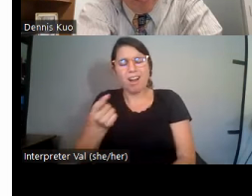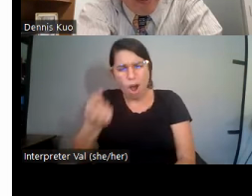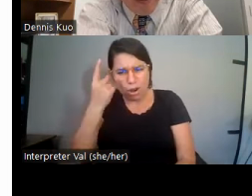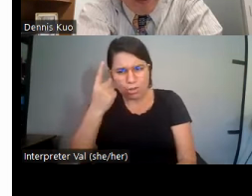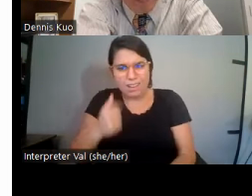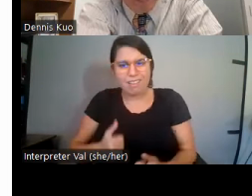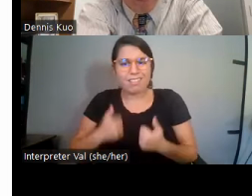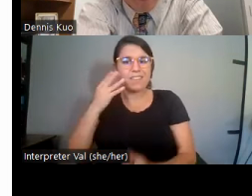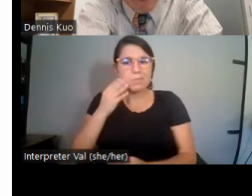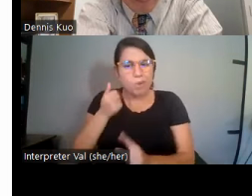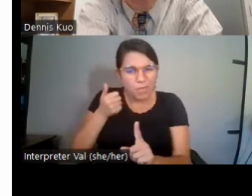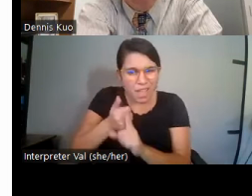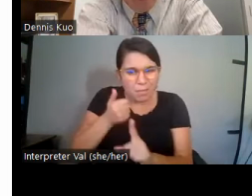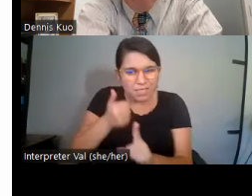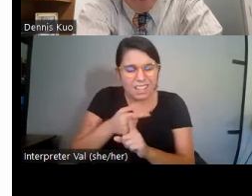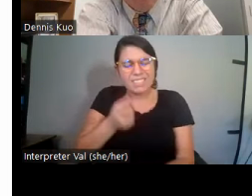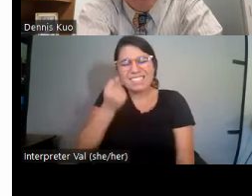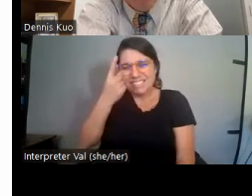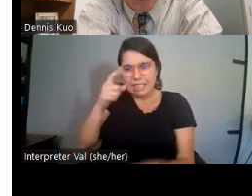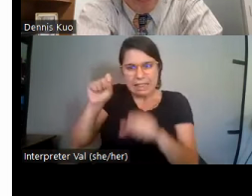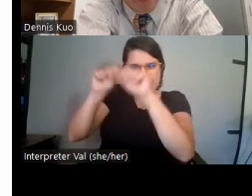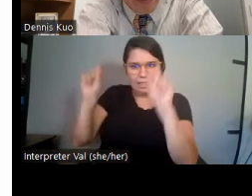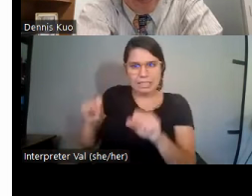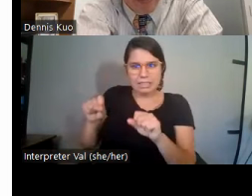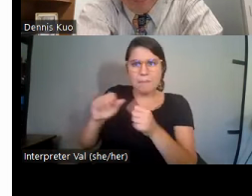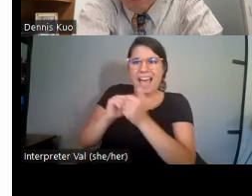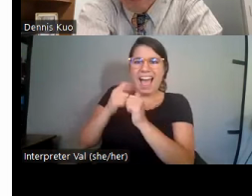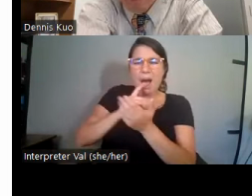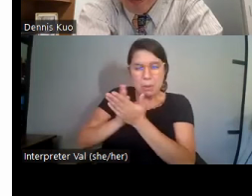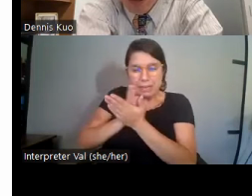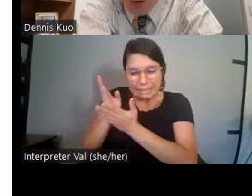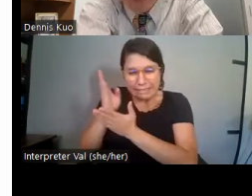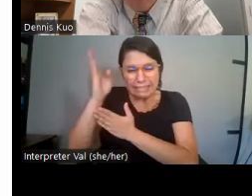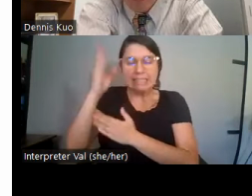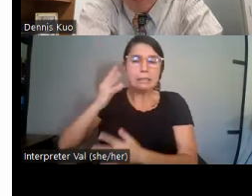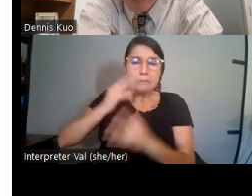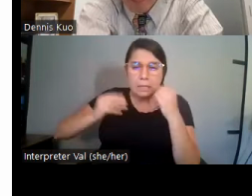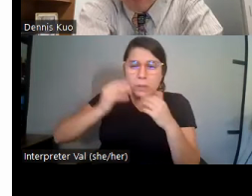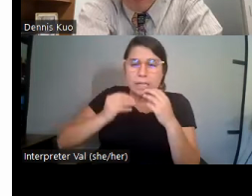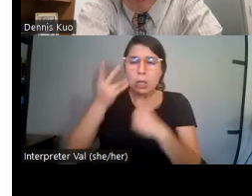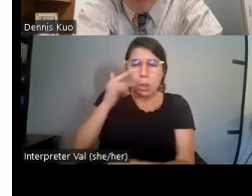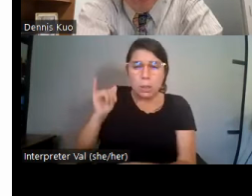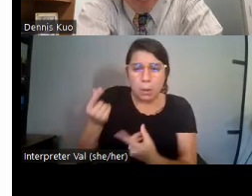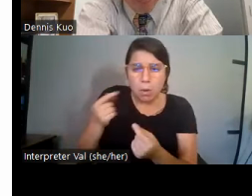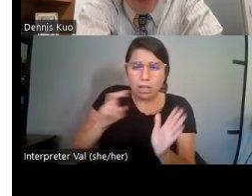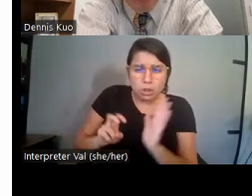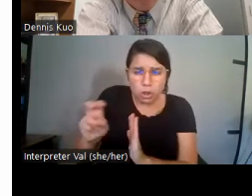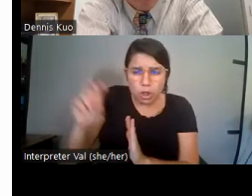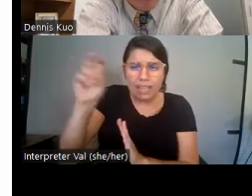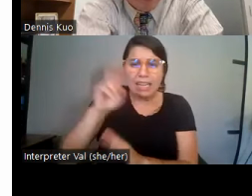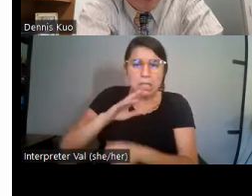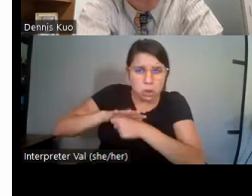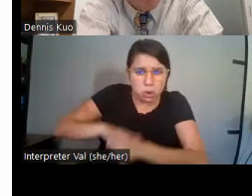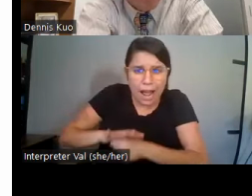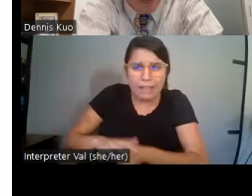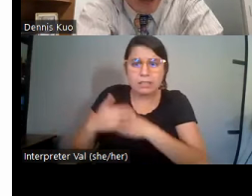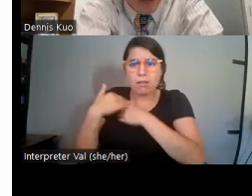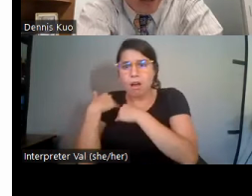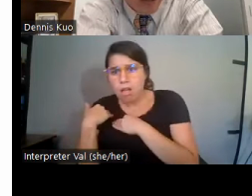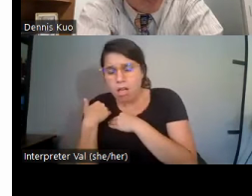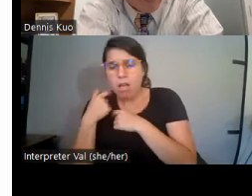lived experience of the system, of how it gets navigated, what the journey is like, and the stress and